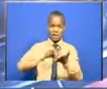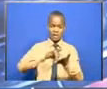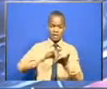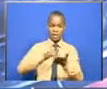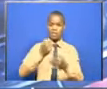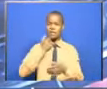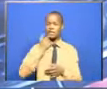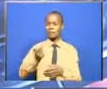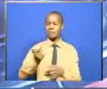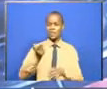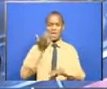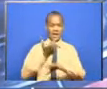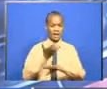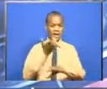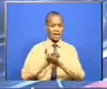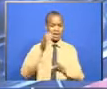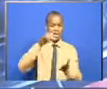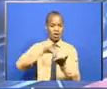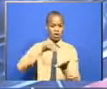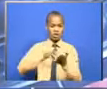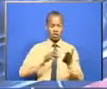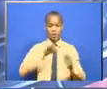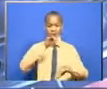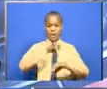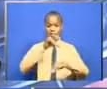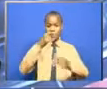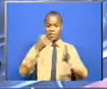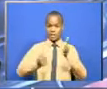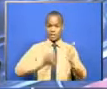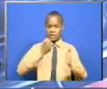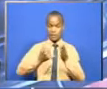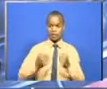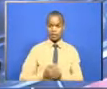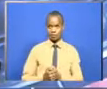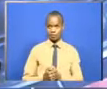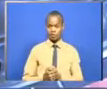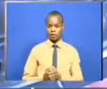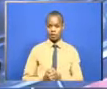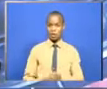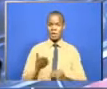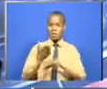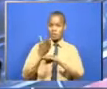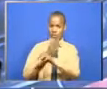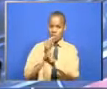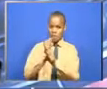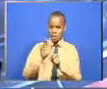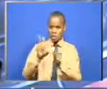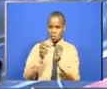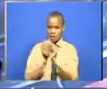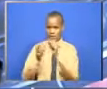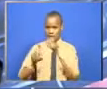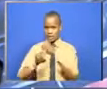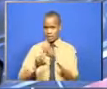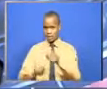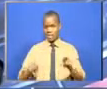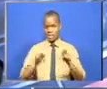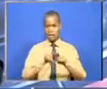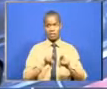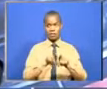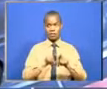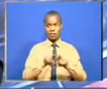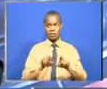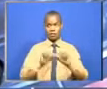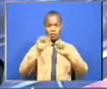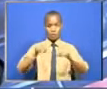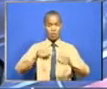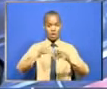worst crisis facing its industry. Cruz, who has been with British Airways since 2016, will immediately be replaced